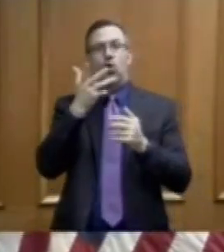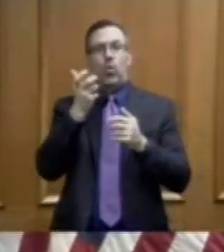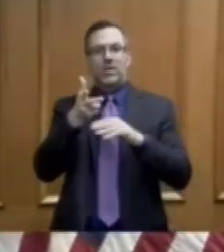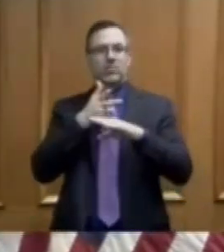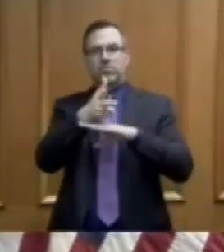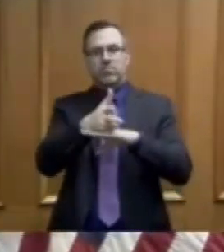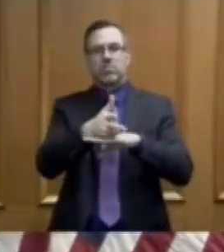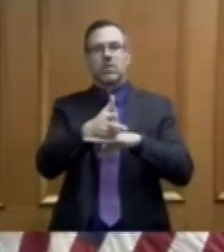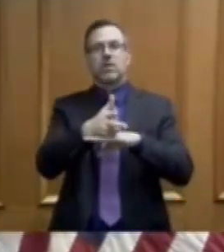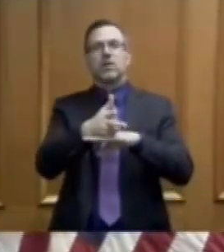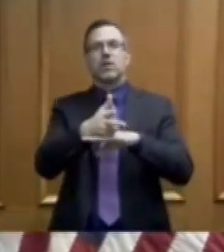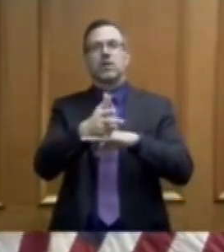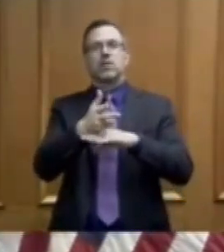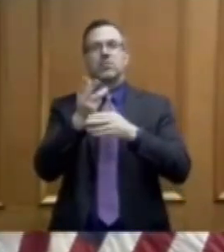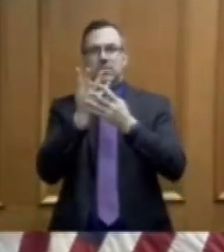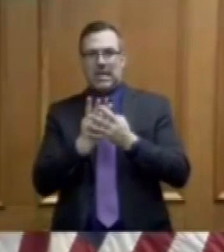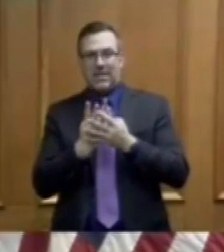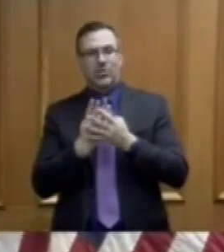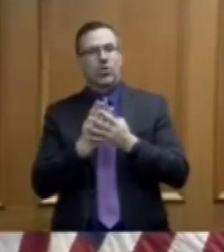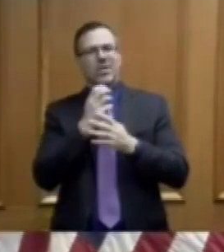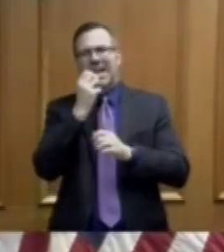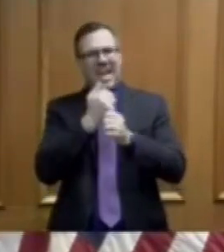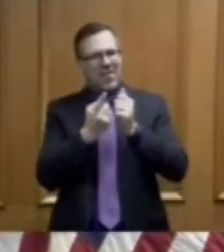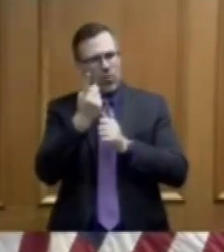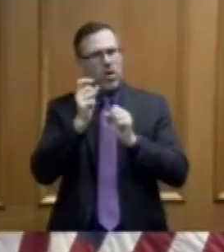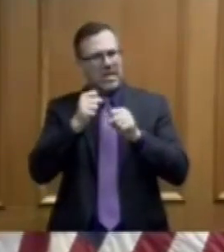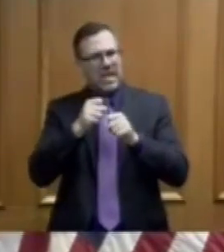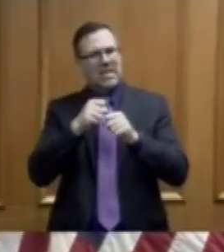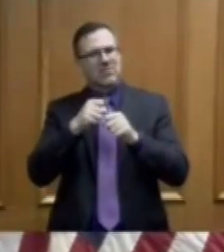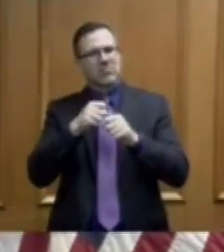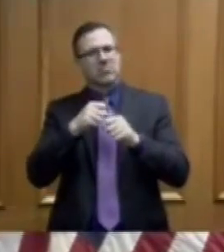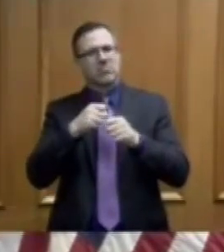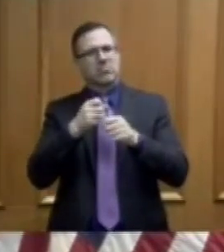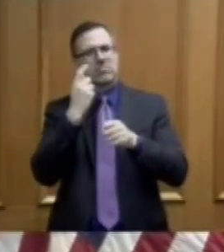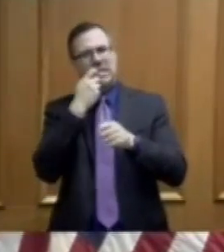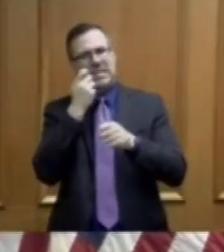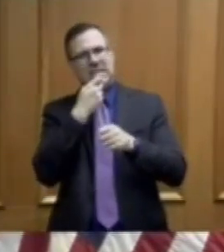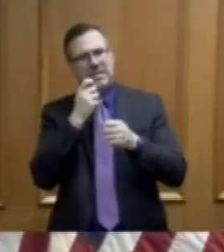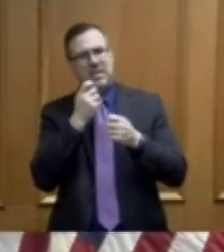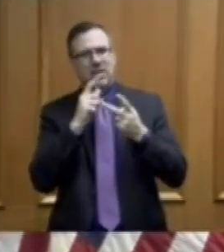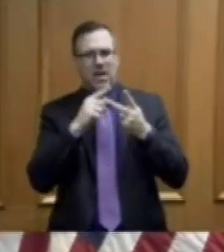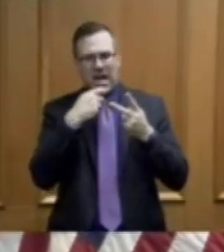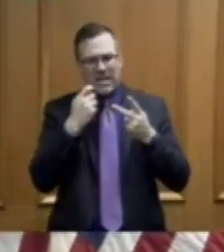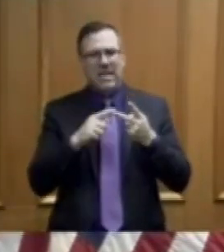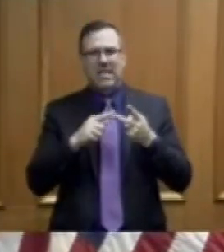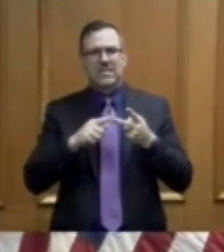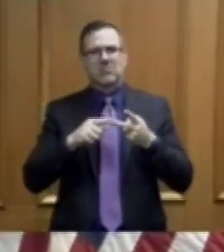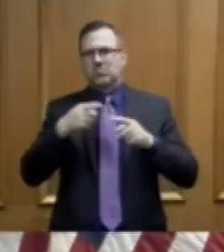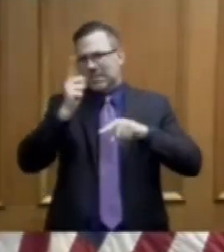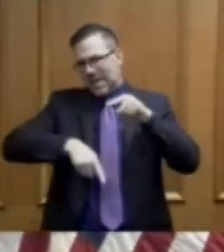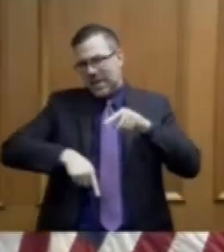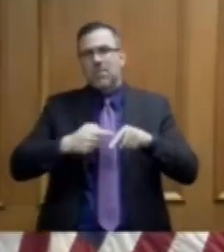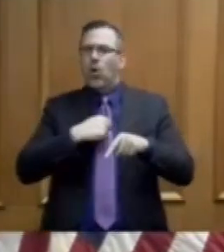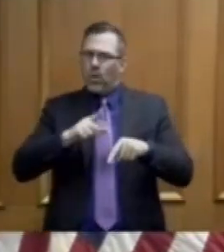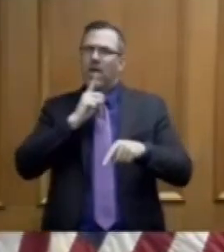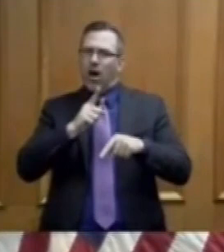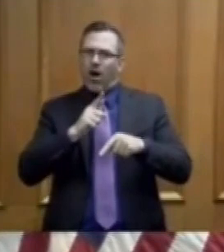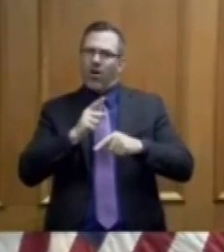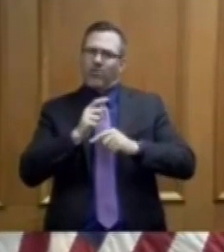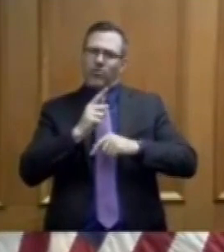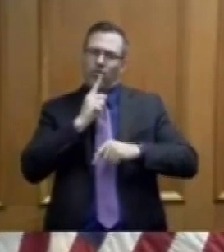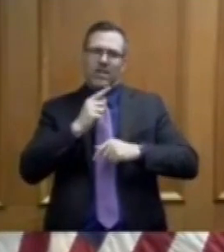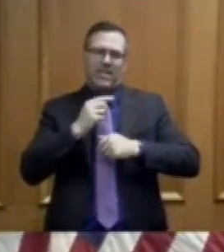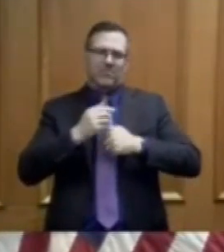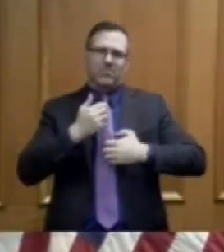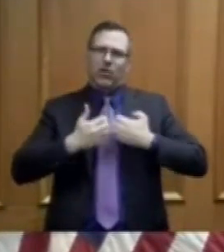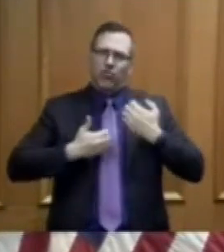one. So everyone doesn't have access to a test. I wanted to make that clear first. we are aggressively testing, better than most states, but